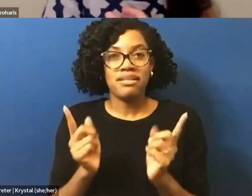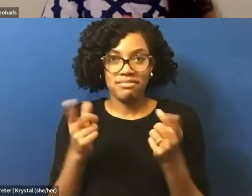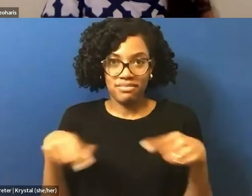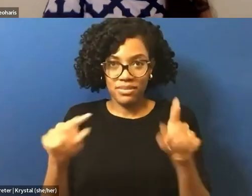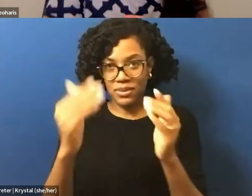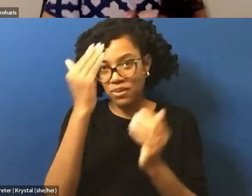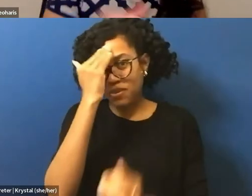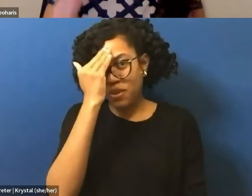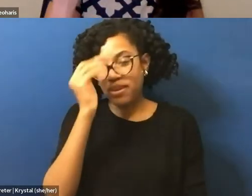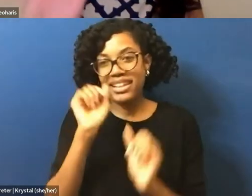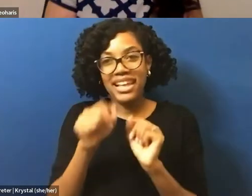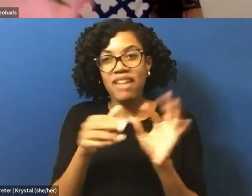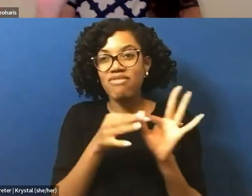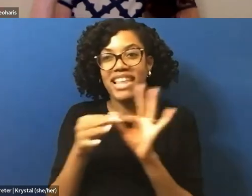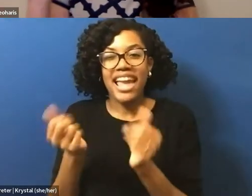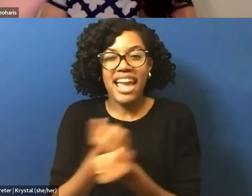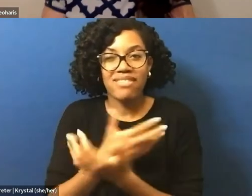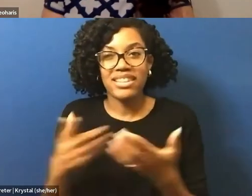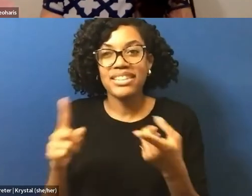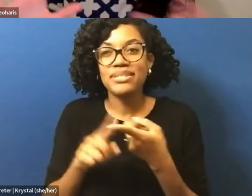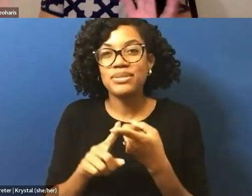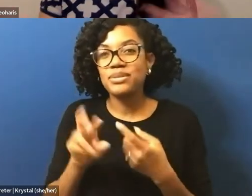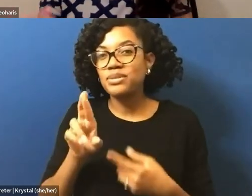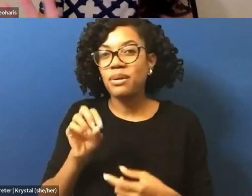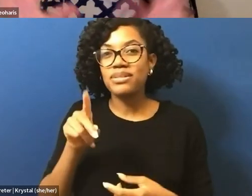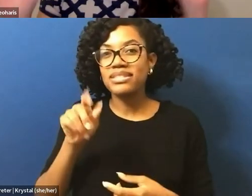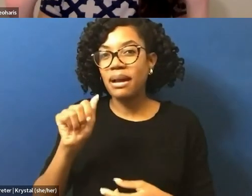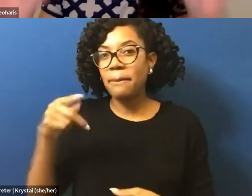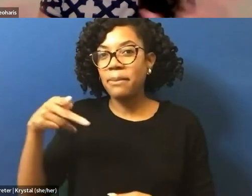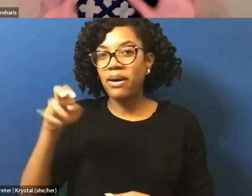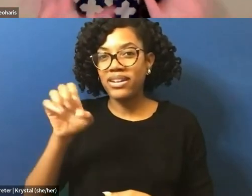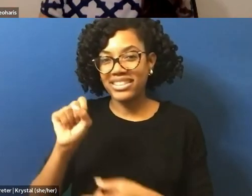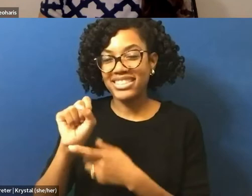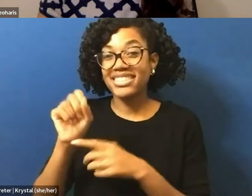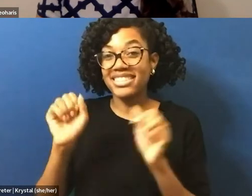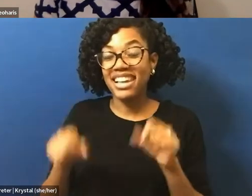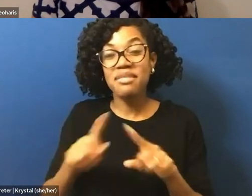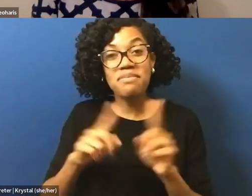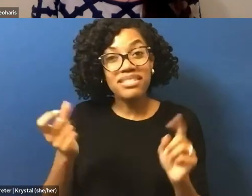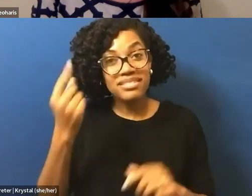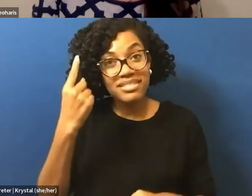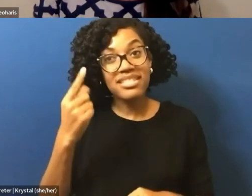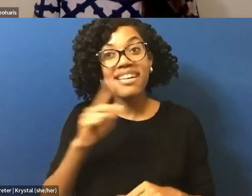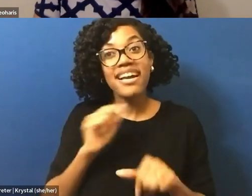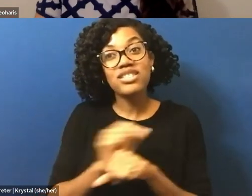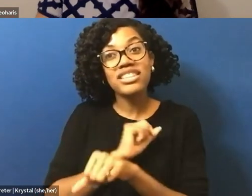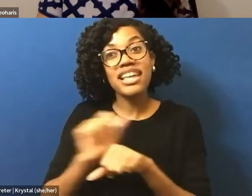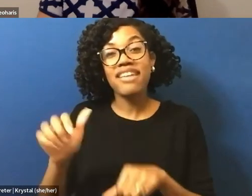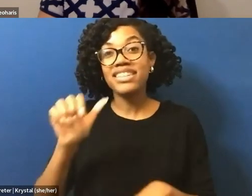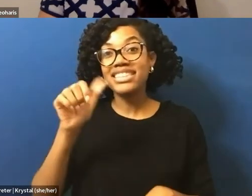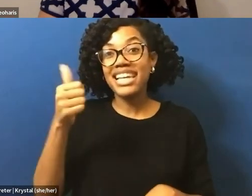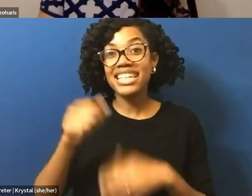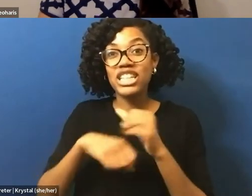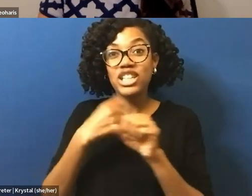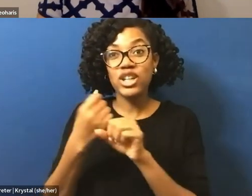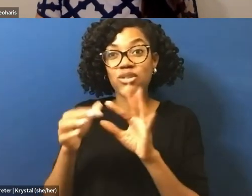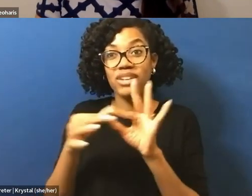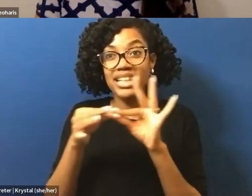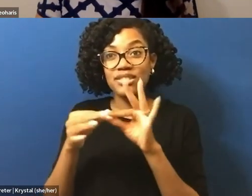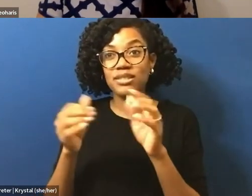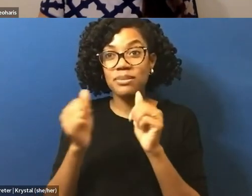everything to Rosa Parks. But in fact, there is an incredible relationship, a decades long relationship between Rosa Parks and Queen Mother